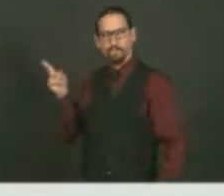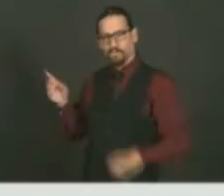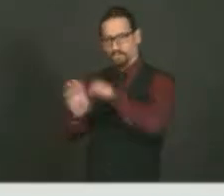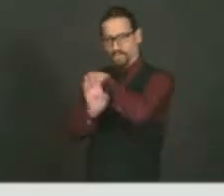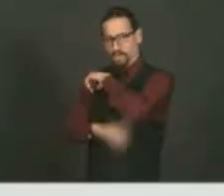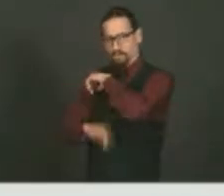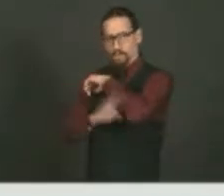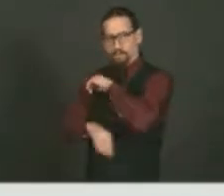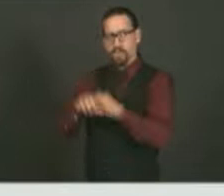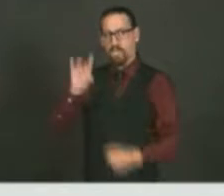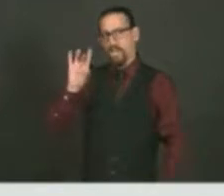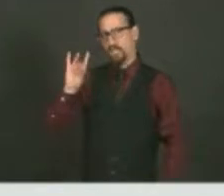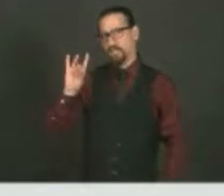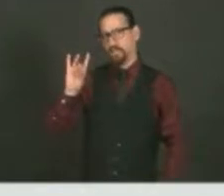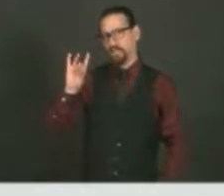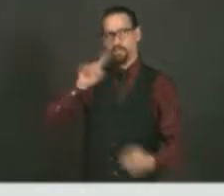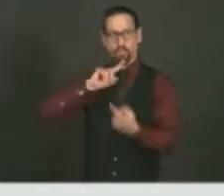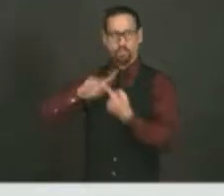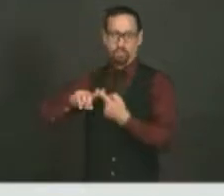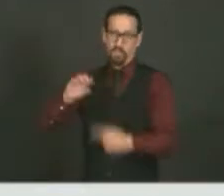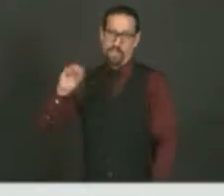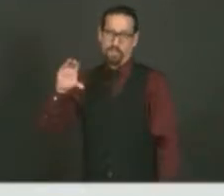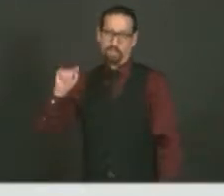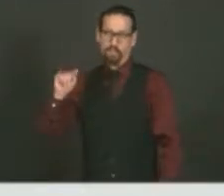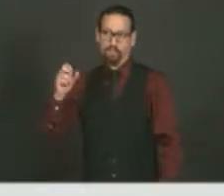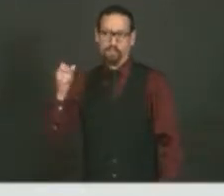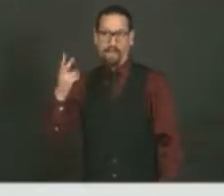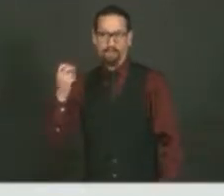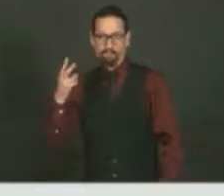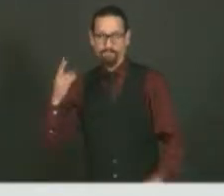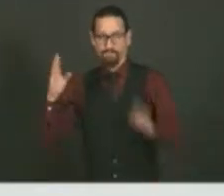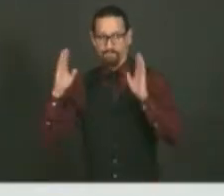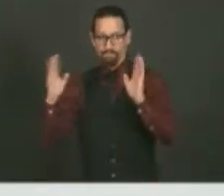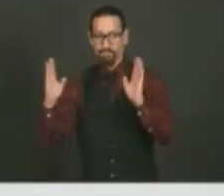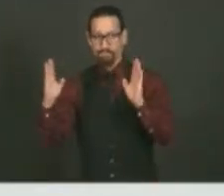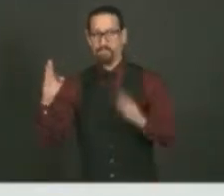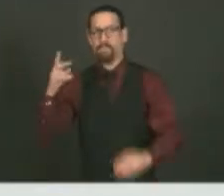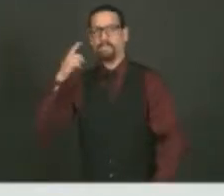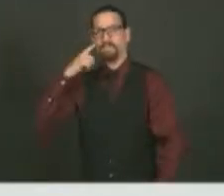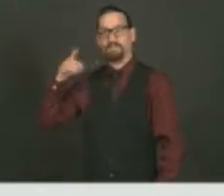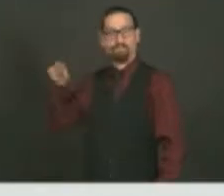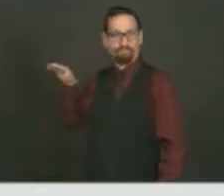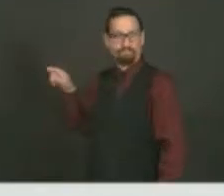of our cases. And you can see that's not a good picture. It's a steep slope up.